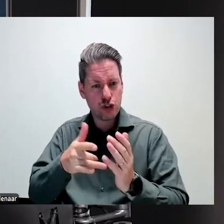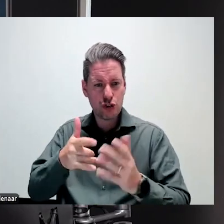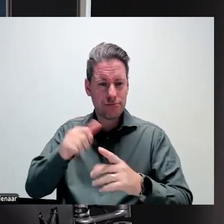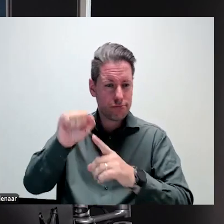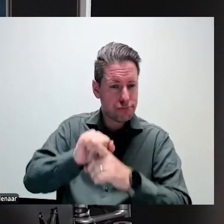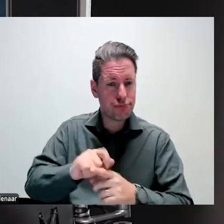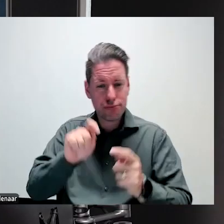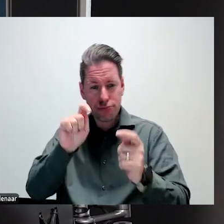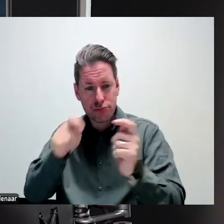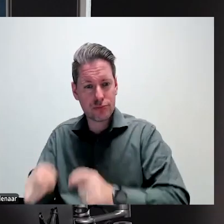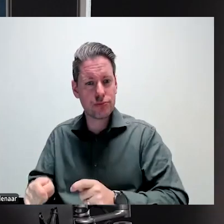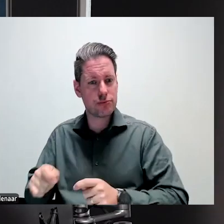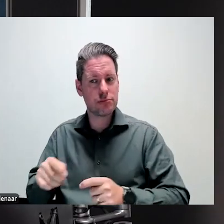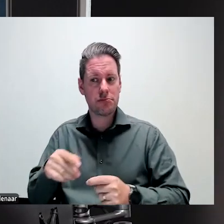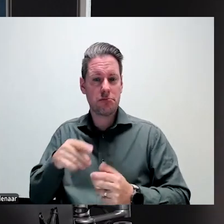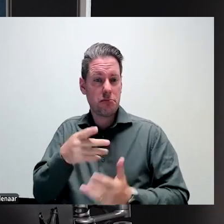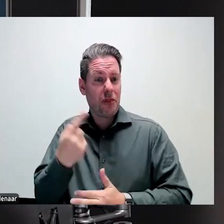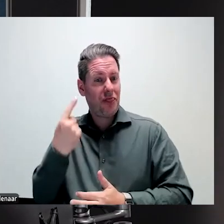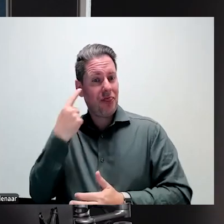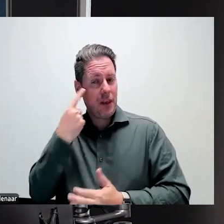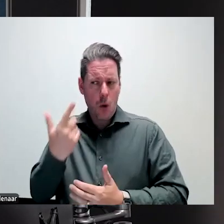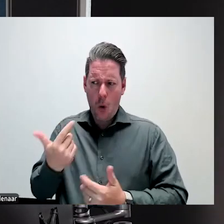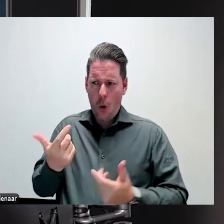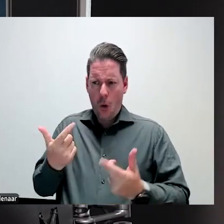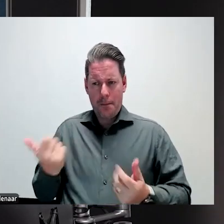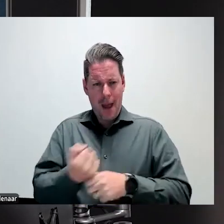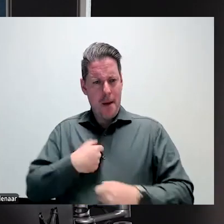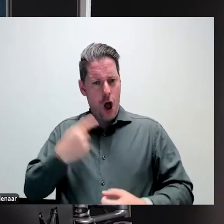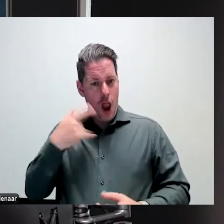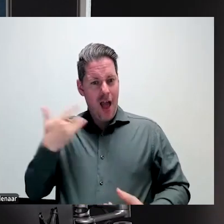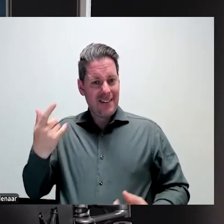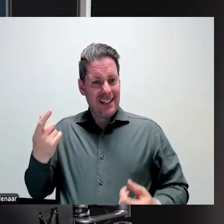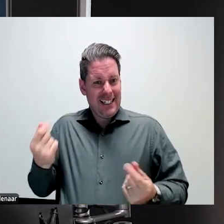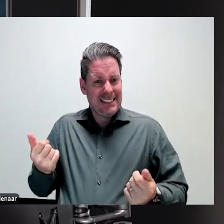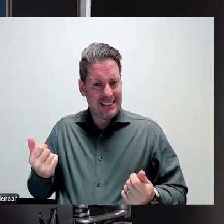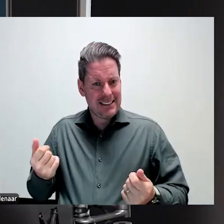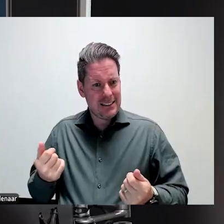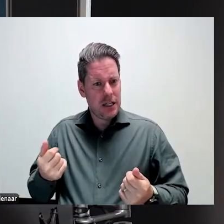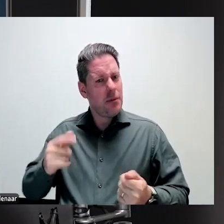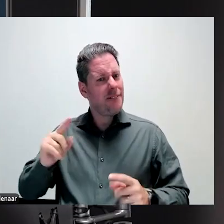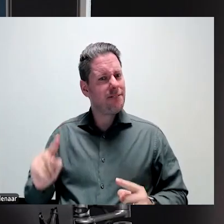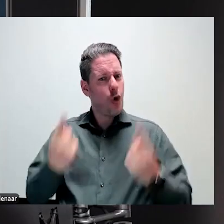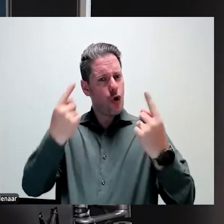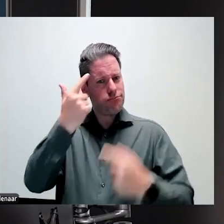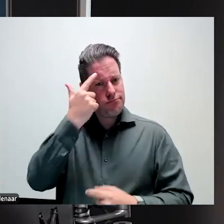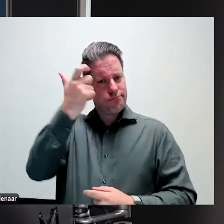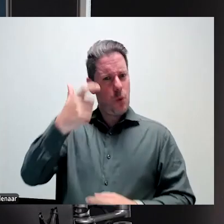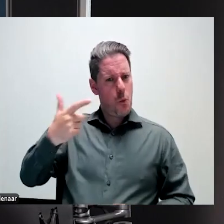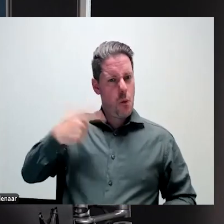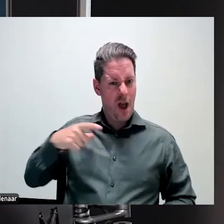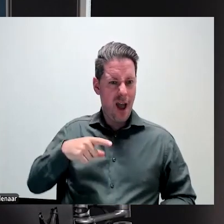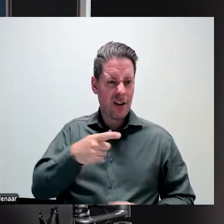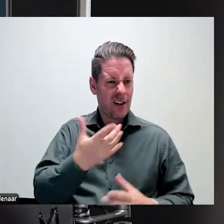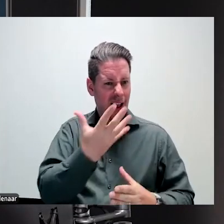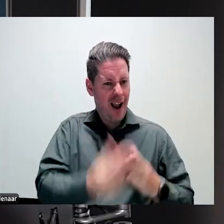a modern convenience, but maybe they did come about initially because of need. Ahead this morning, I'll have someone with me who might